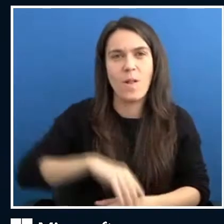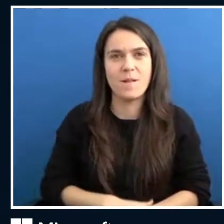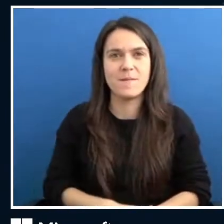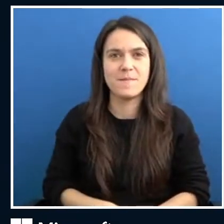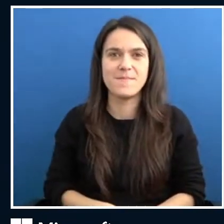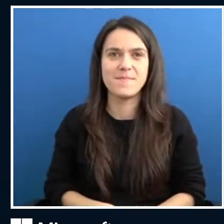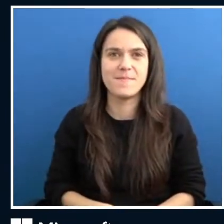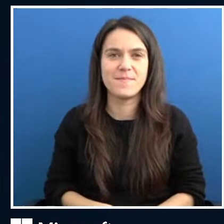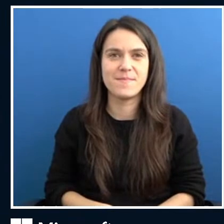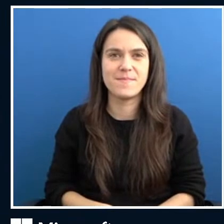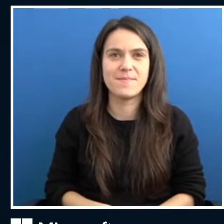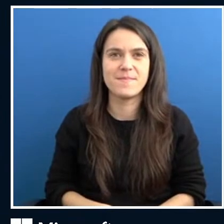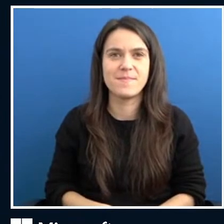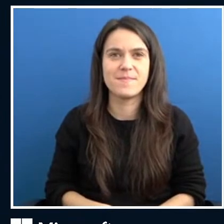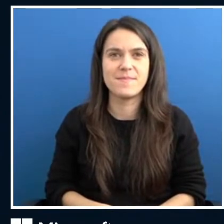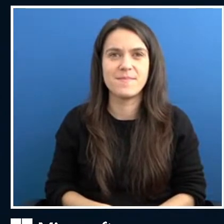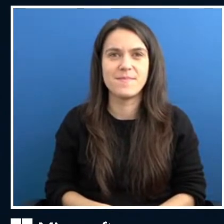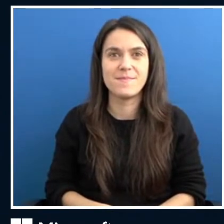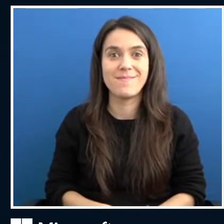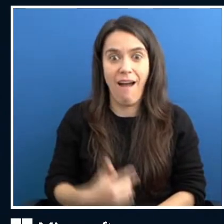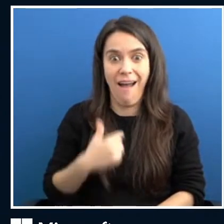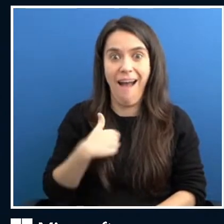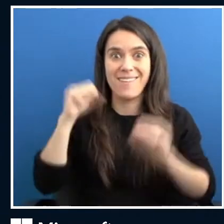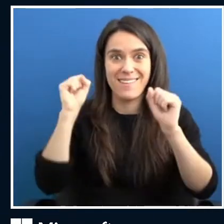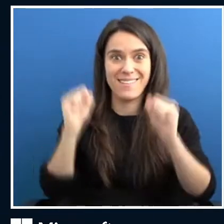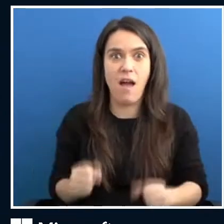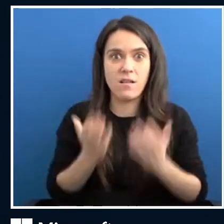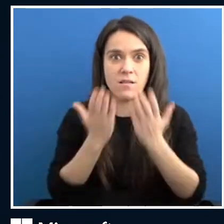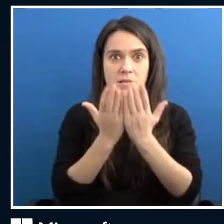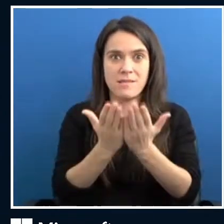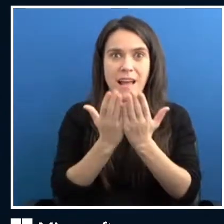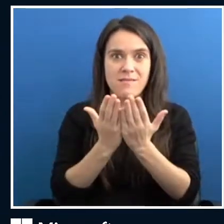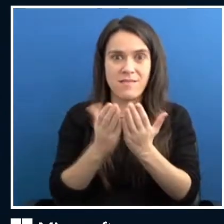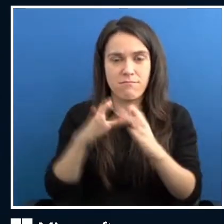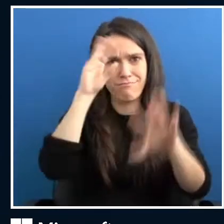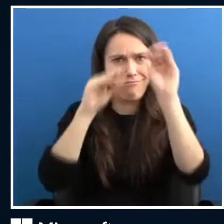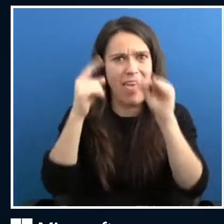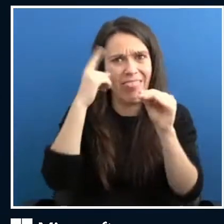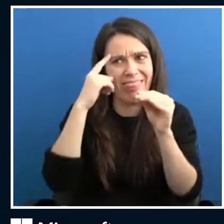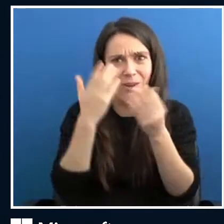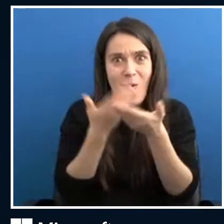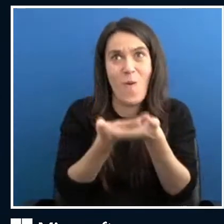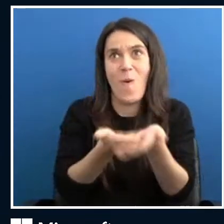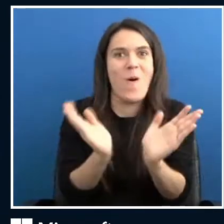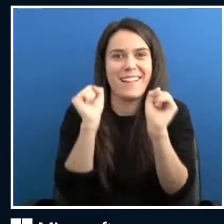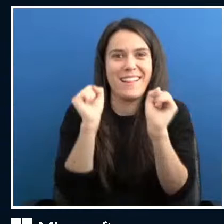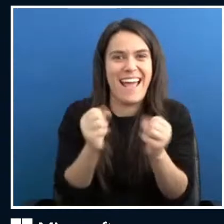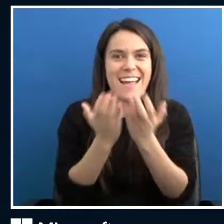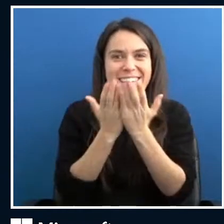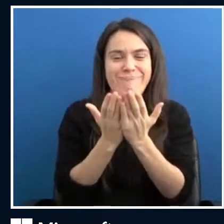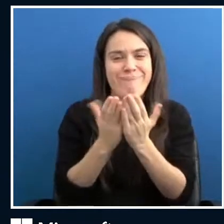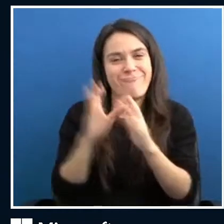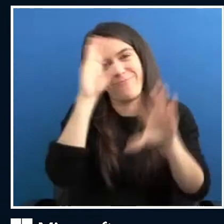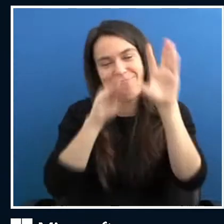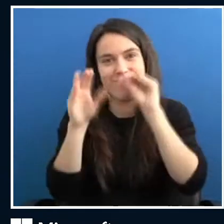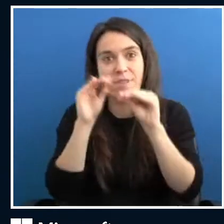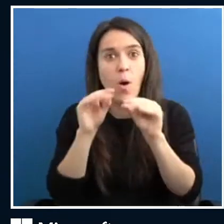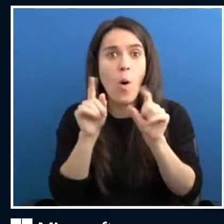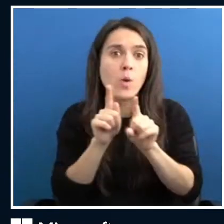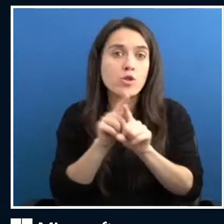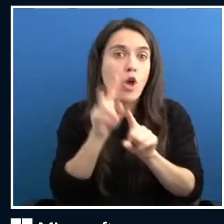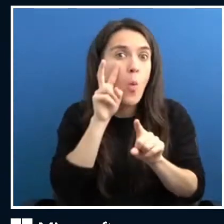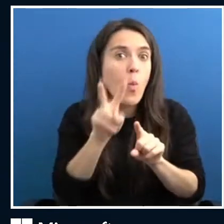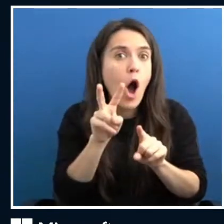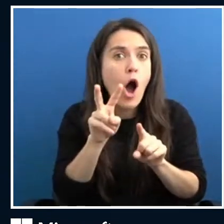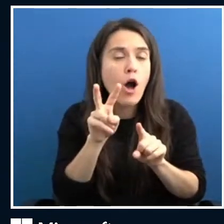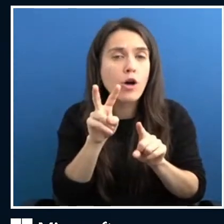so if I can study it, I think everybody can study it and just learn and watch the news, because articles are coming